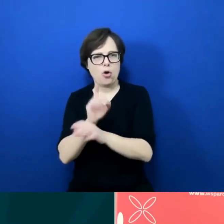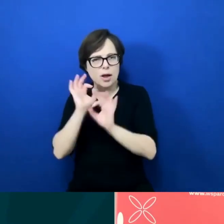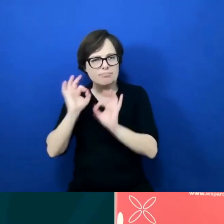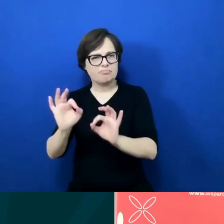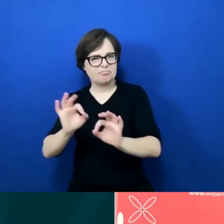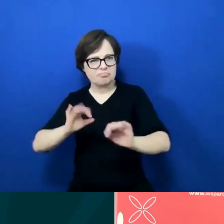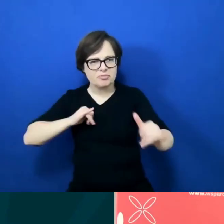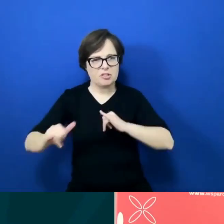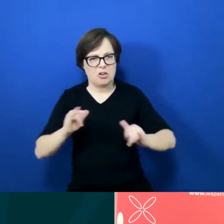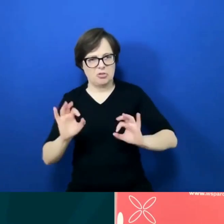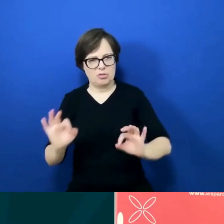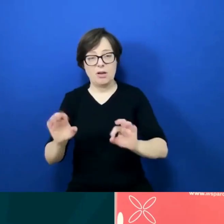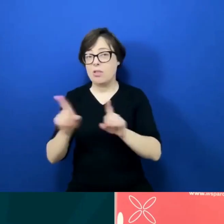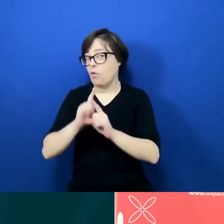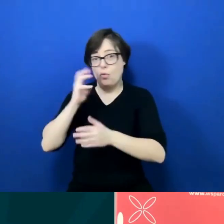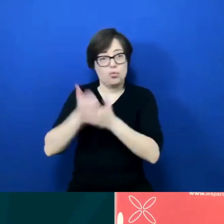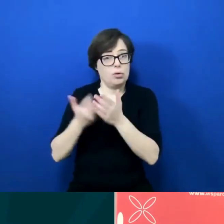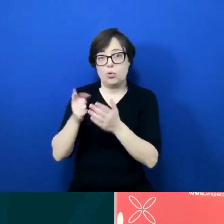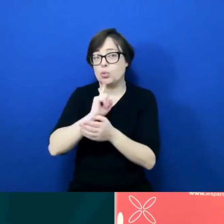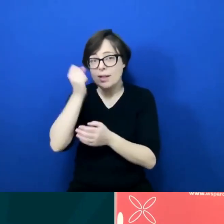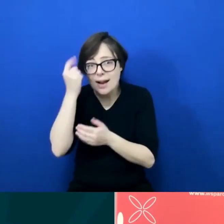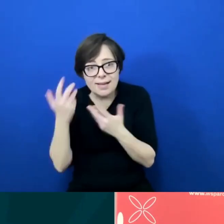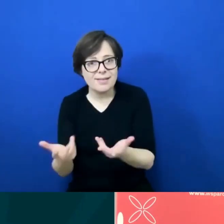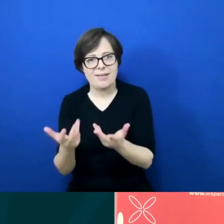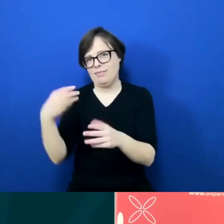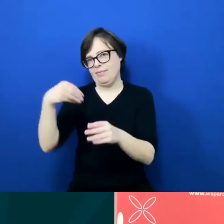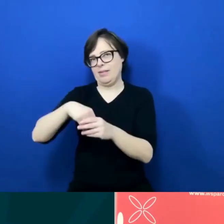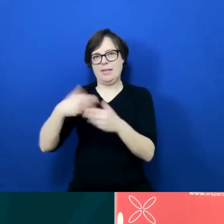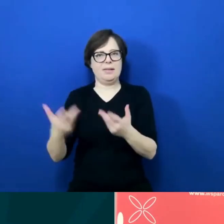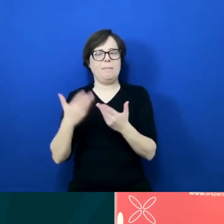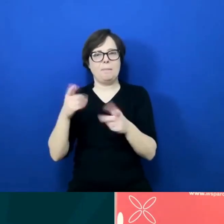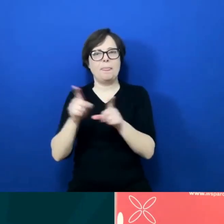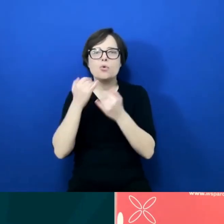approach based on technology, using different models, AI,